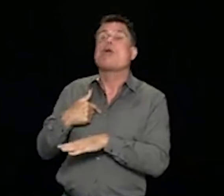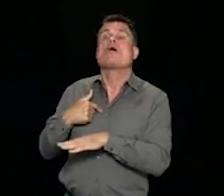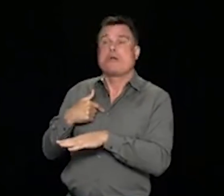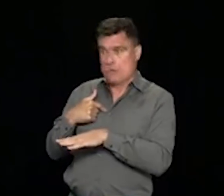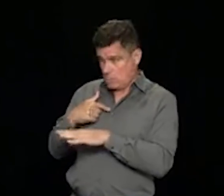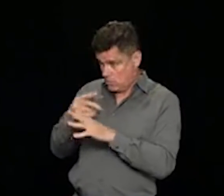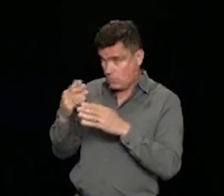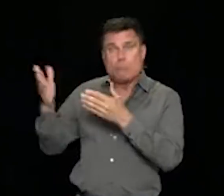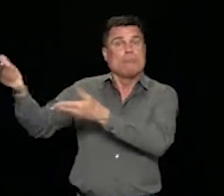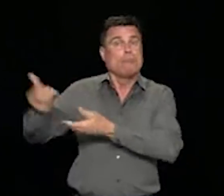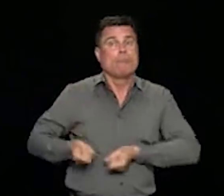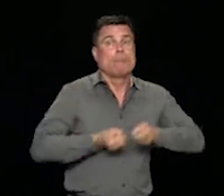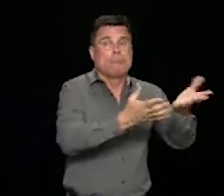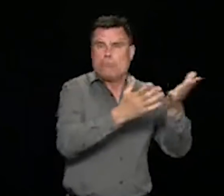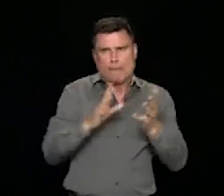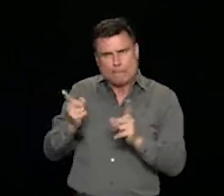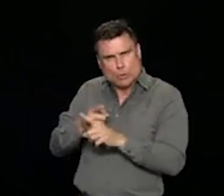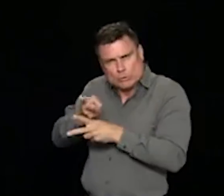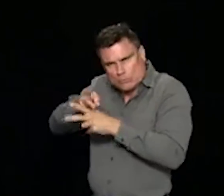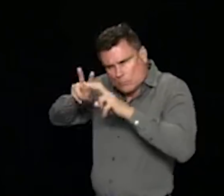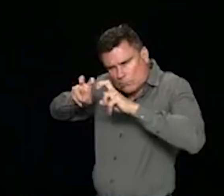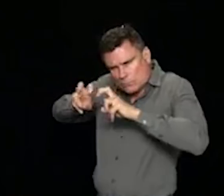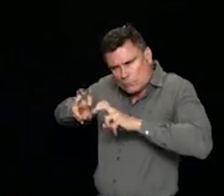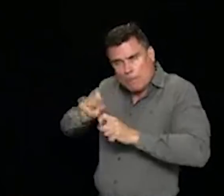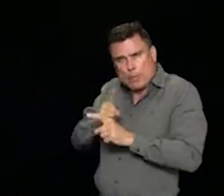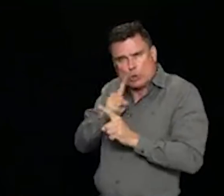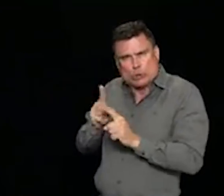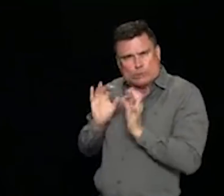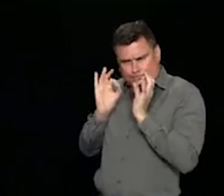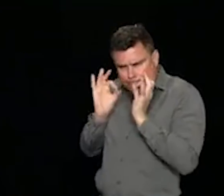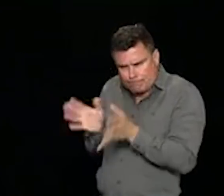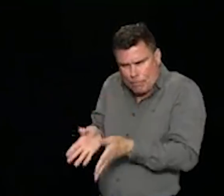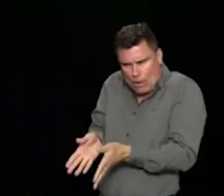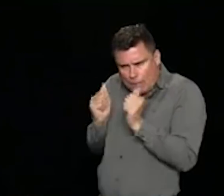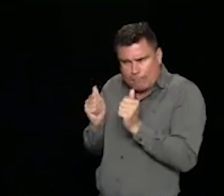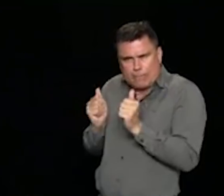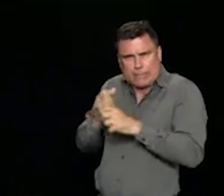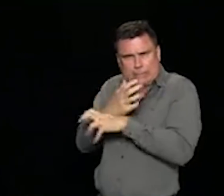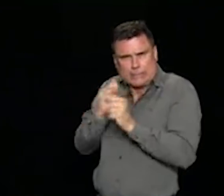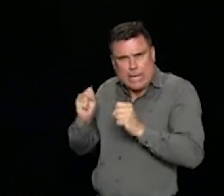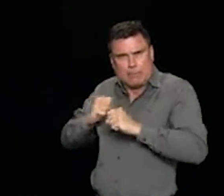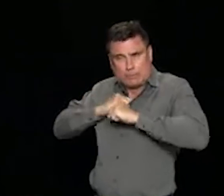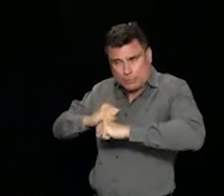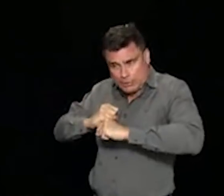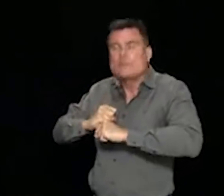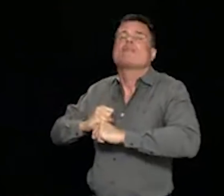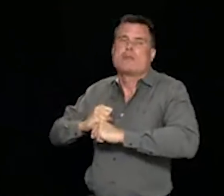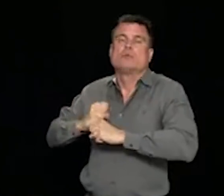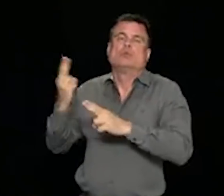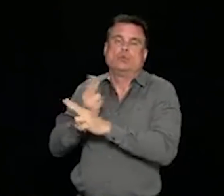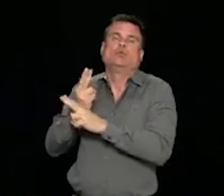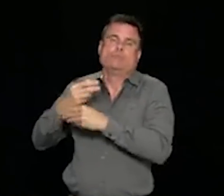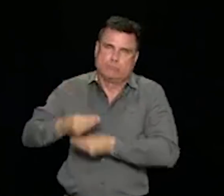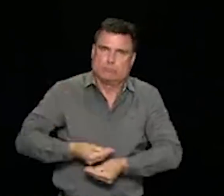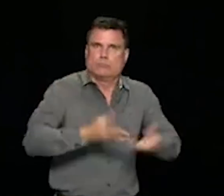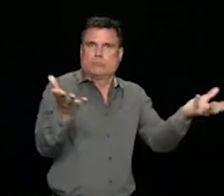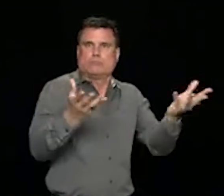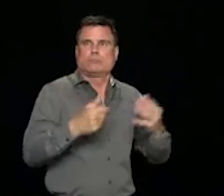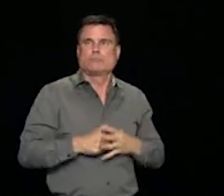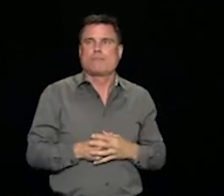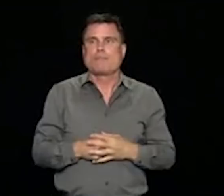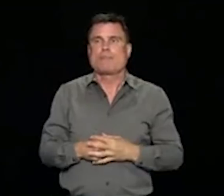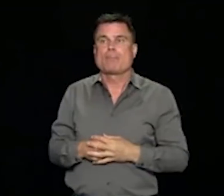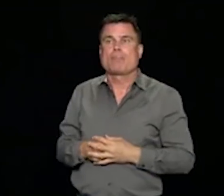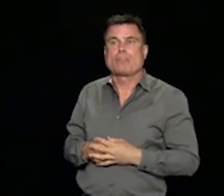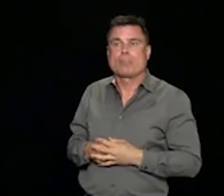in BC. In closing, I wanted to go back to a point that Dr. Henry has made repeatedly and effectively over